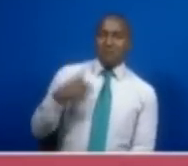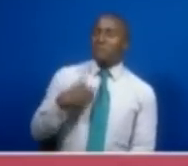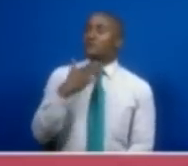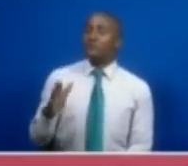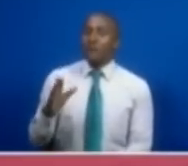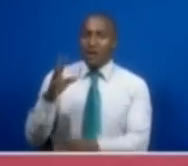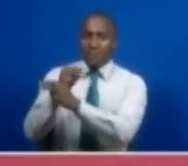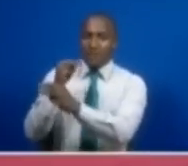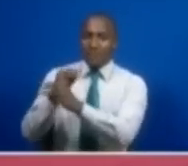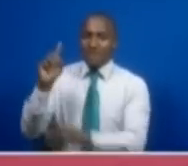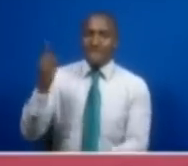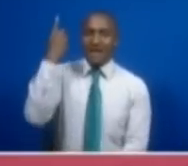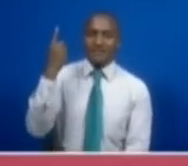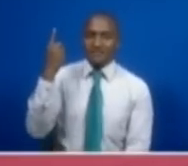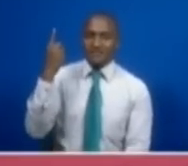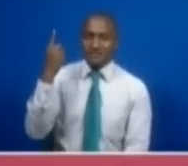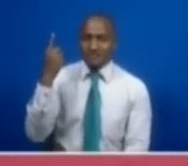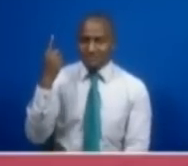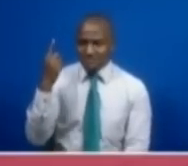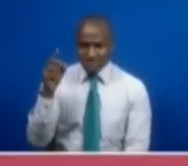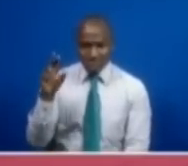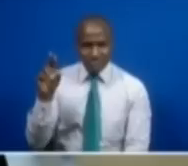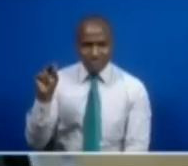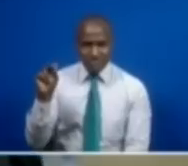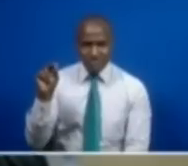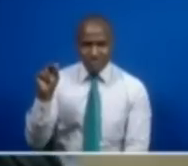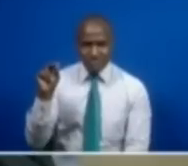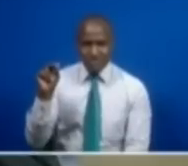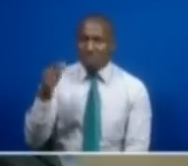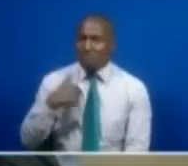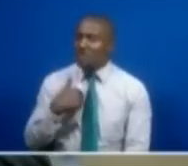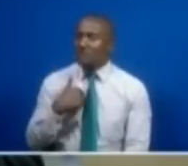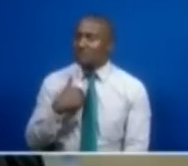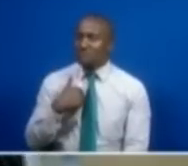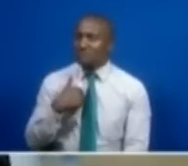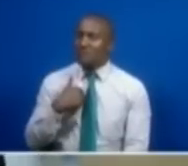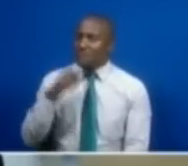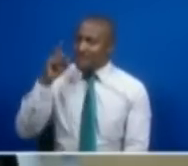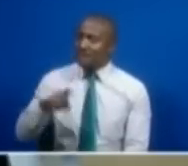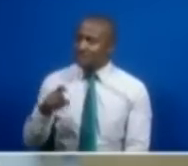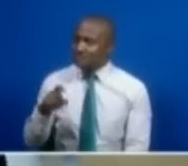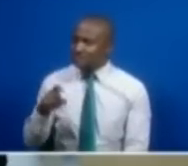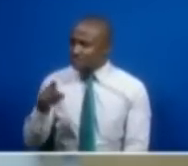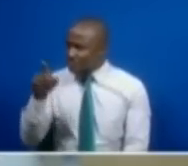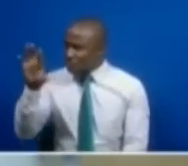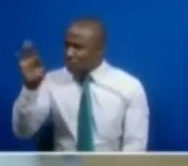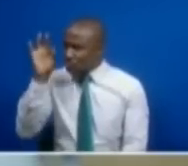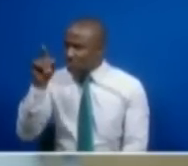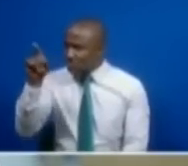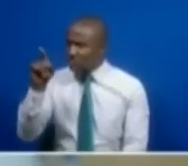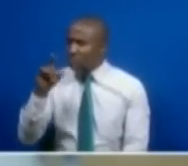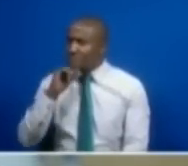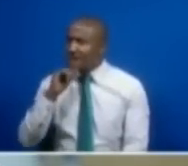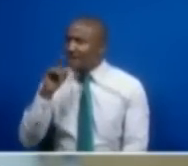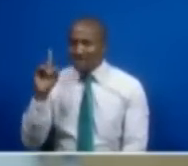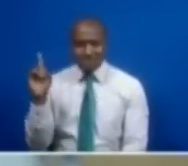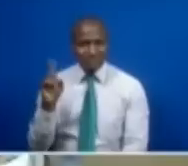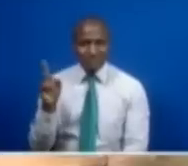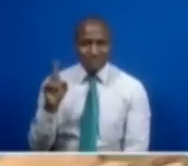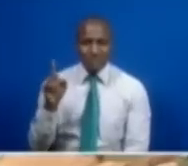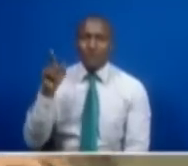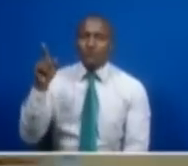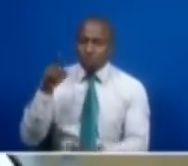is the first examinable subject. And I'm not doing it until the investigator is Mr. Kamau. No, you